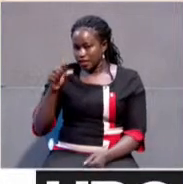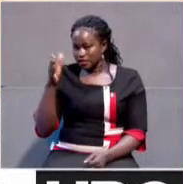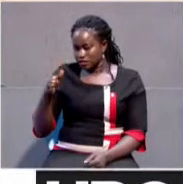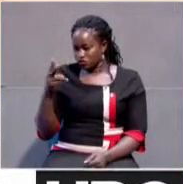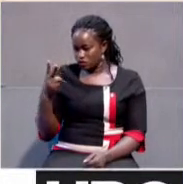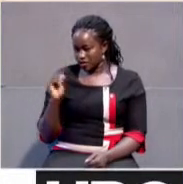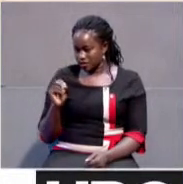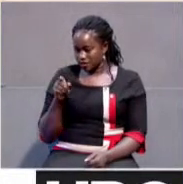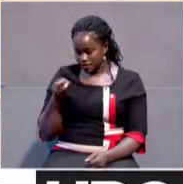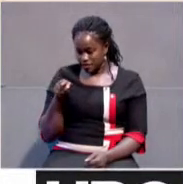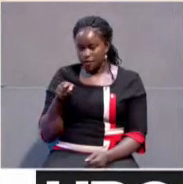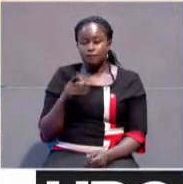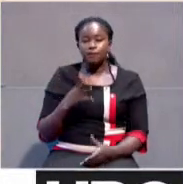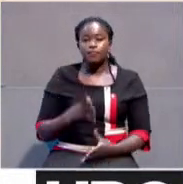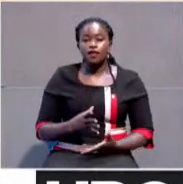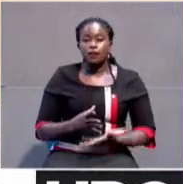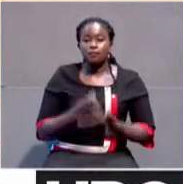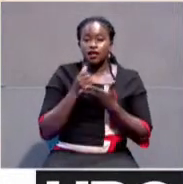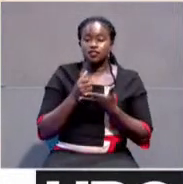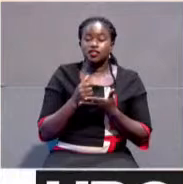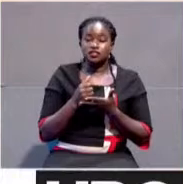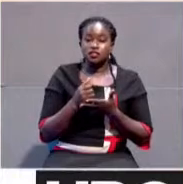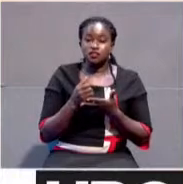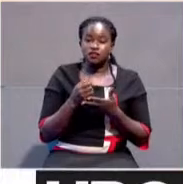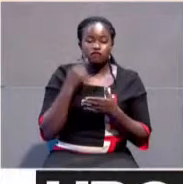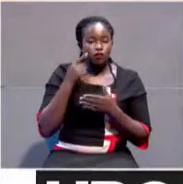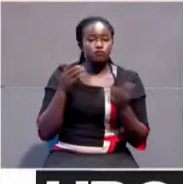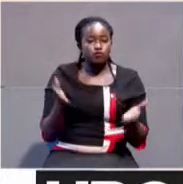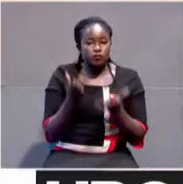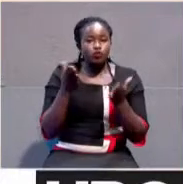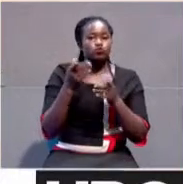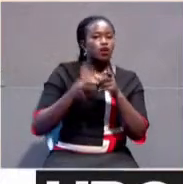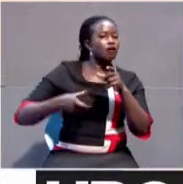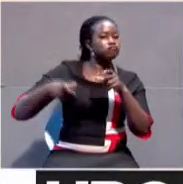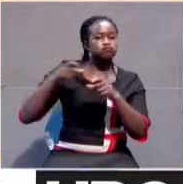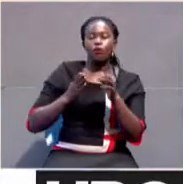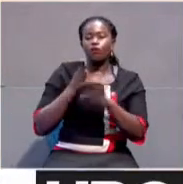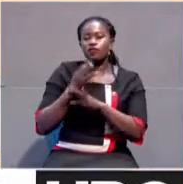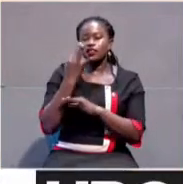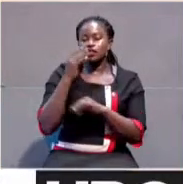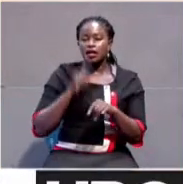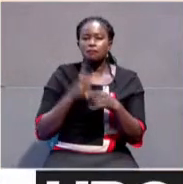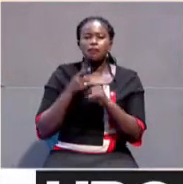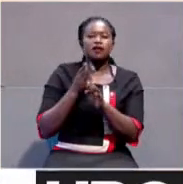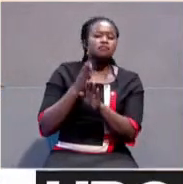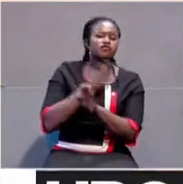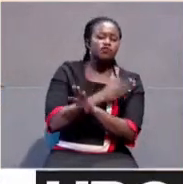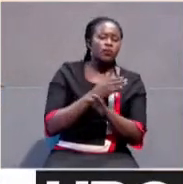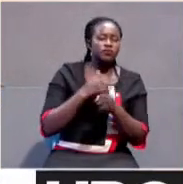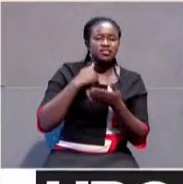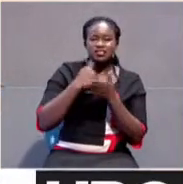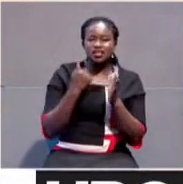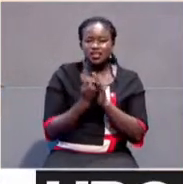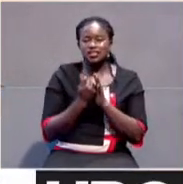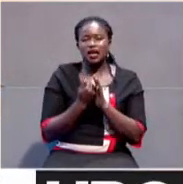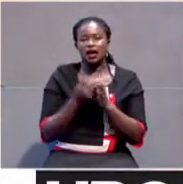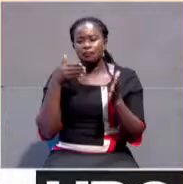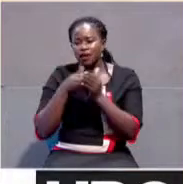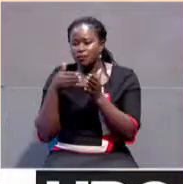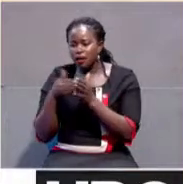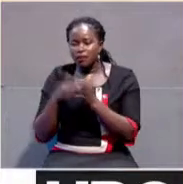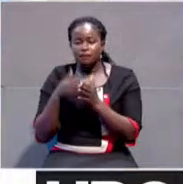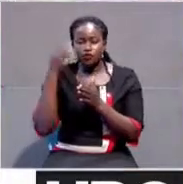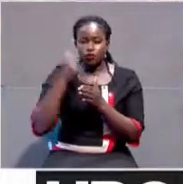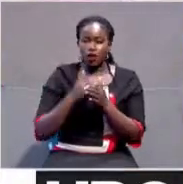The budget for tourism promotion almost more than doubled. But before that, I think the sector was really hampered